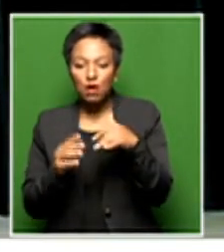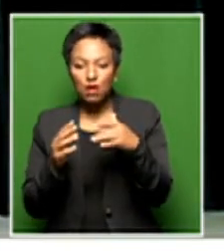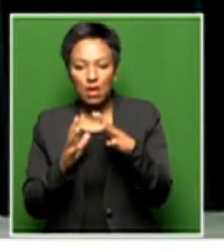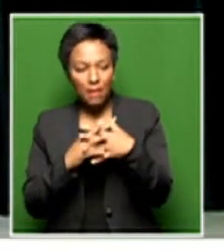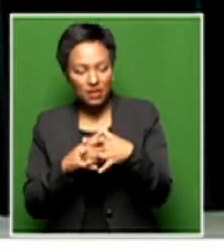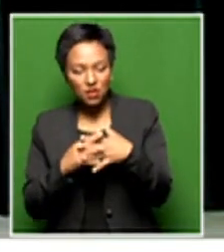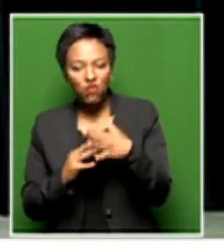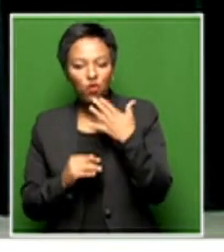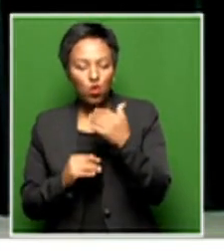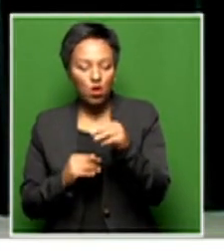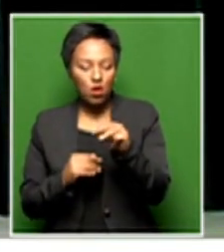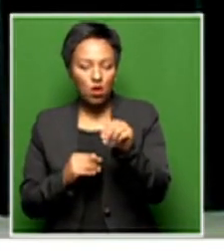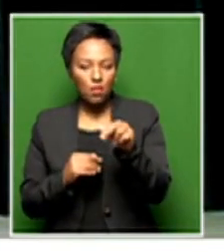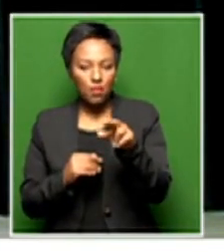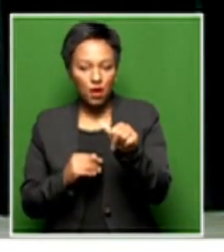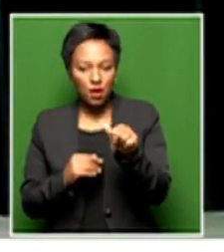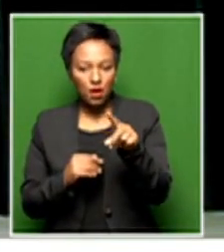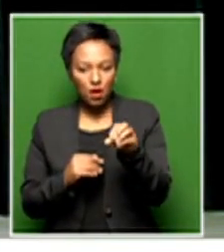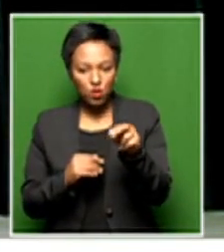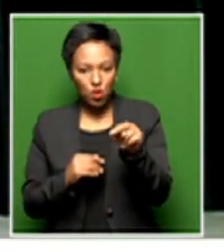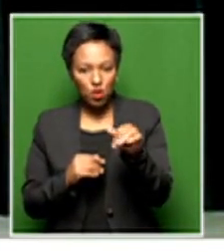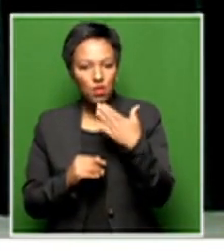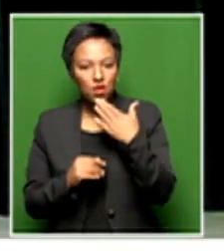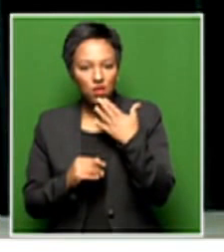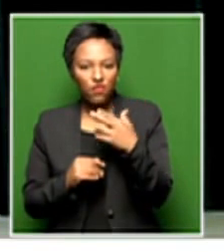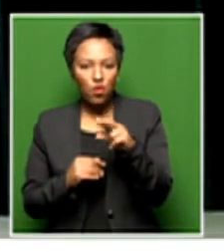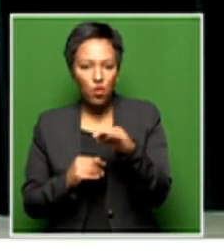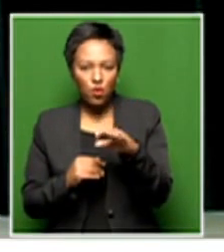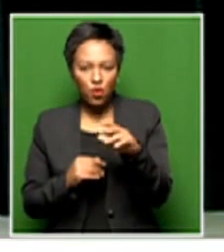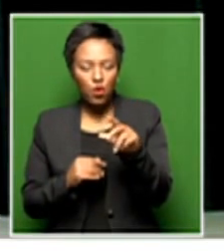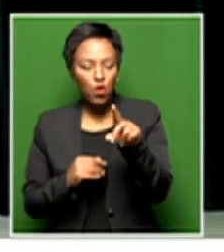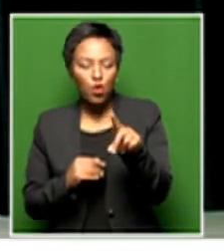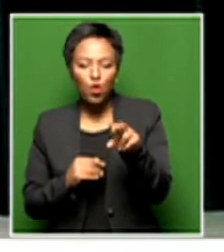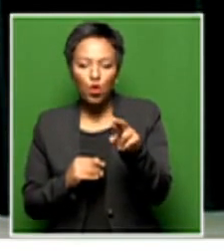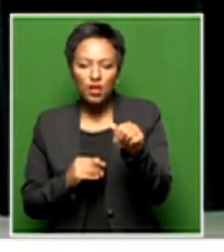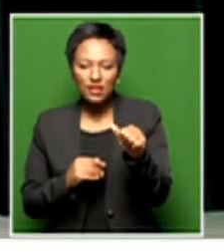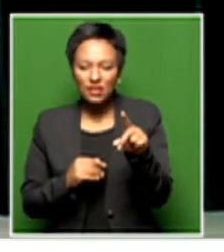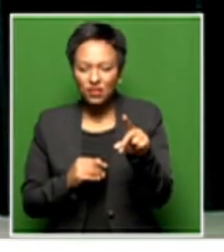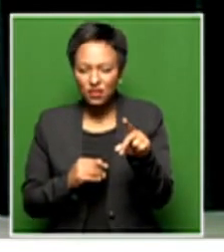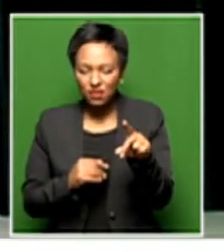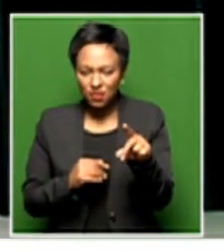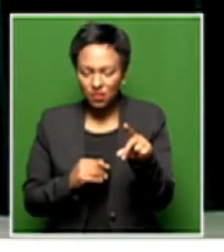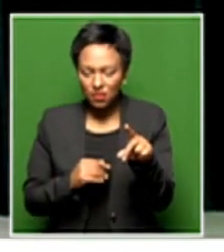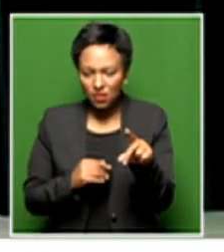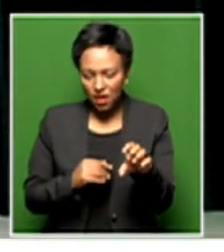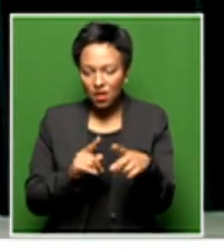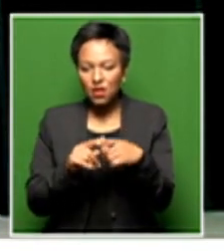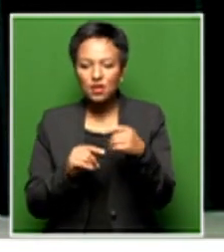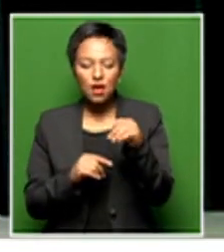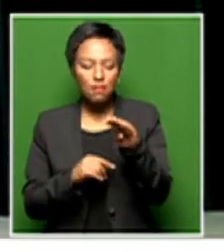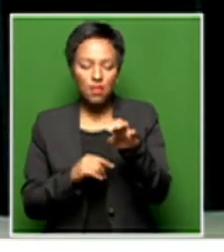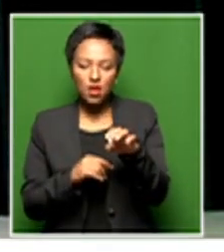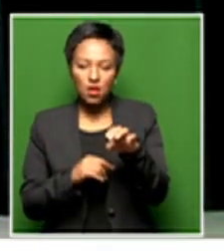of Maradona. I'm thankful to Drake for the co-sign and also Beyonce for the Gift